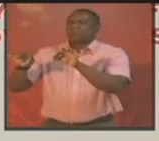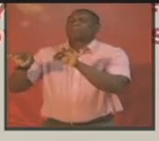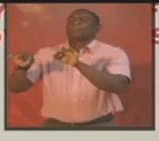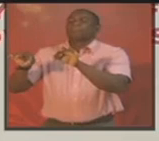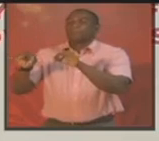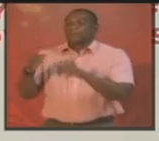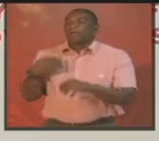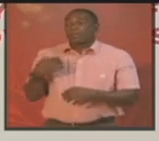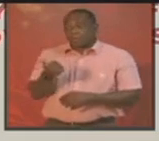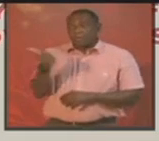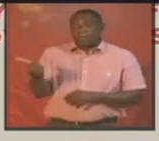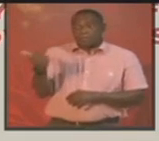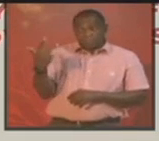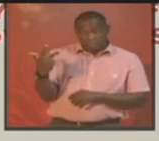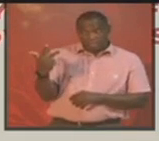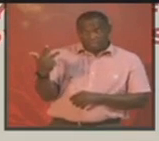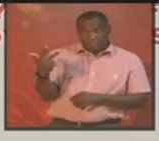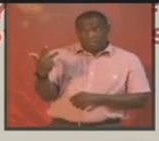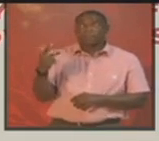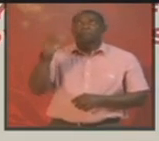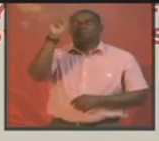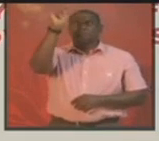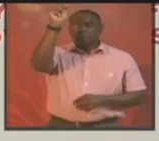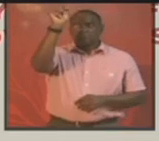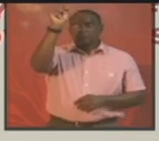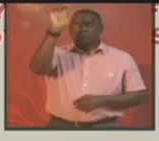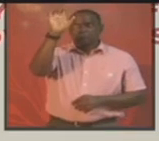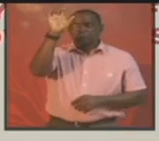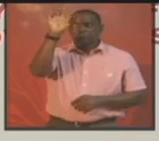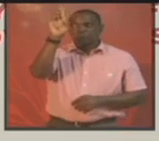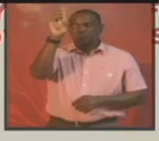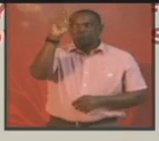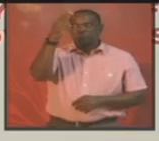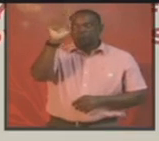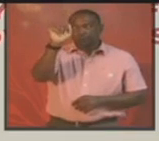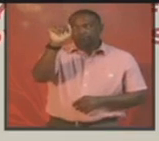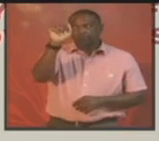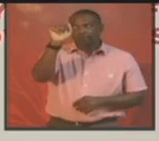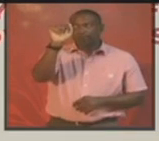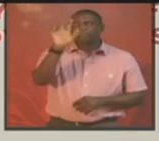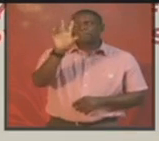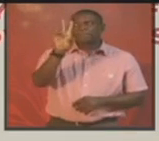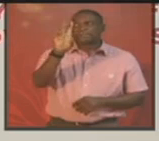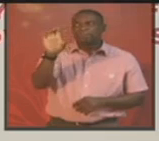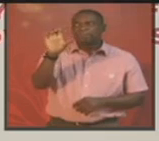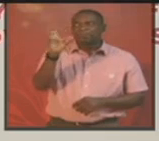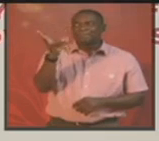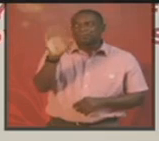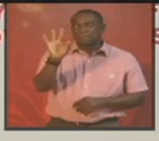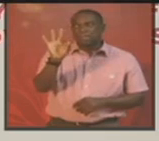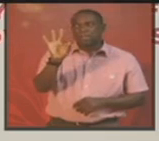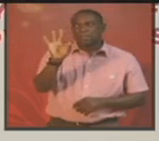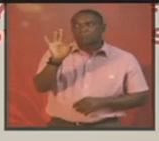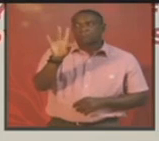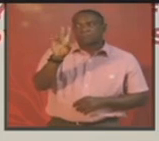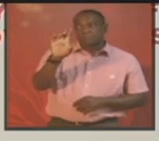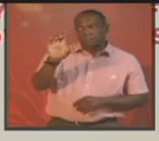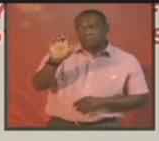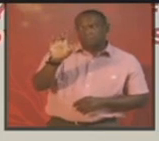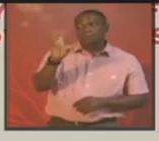facilities, under NCRHA, 769, because they had 3